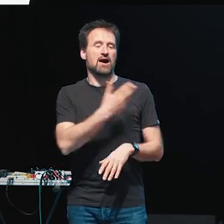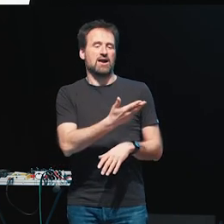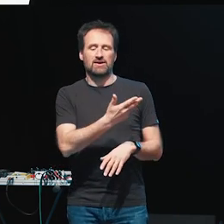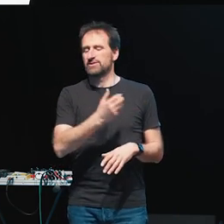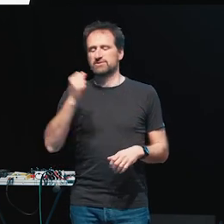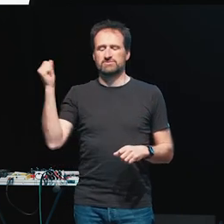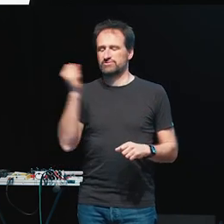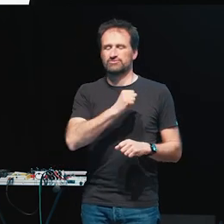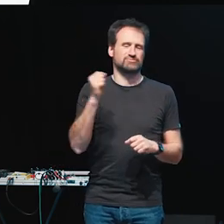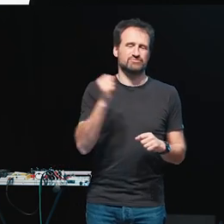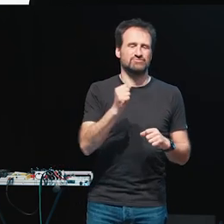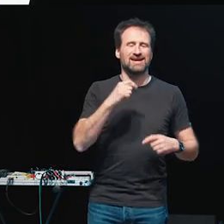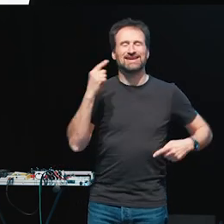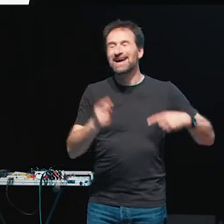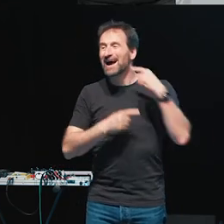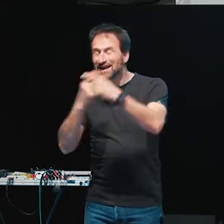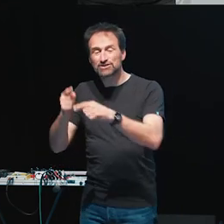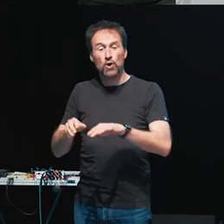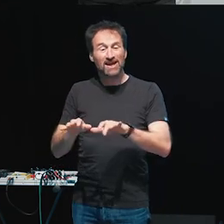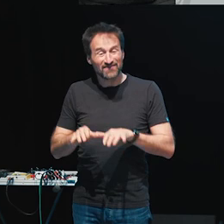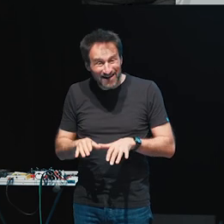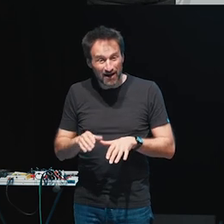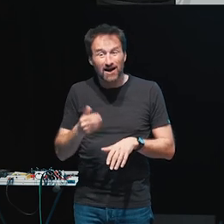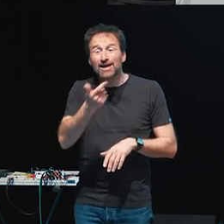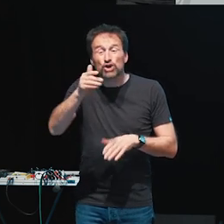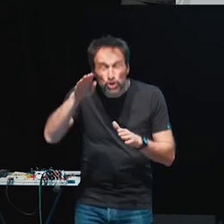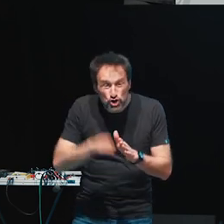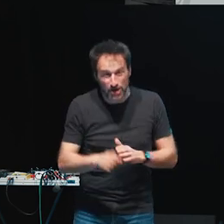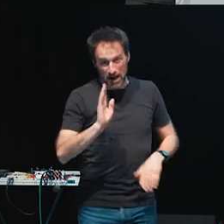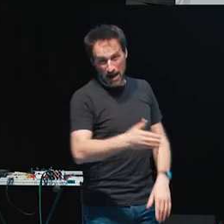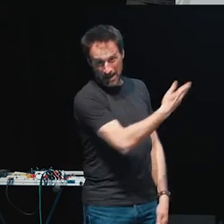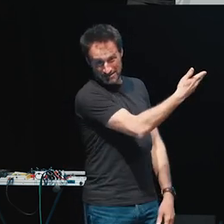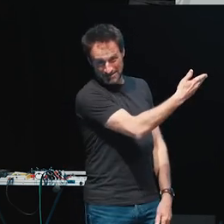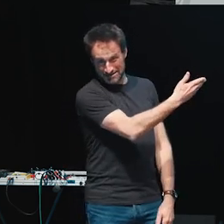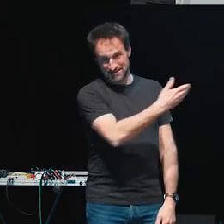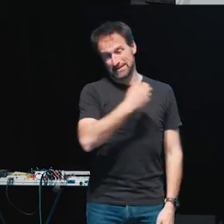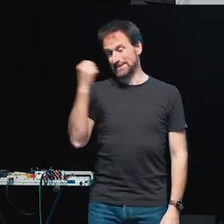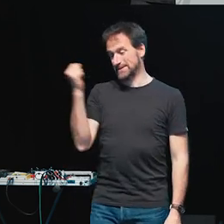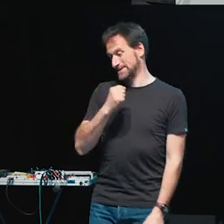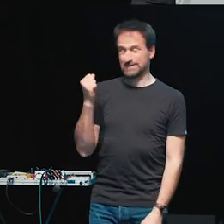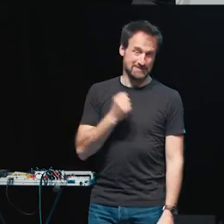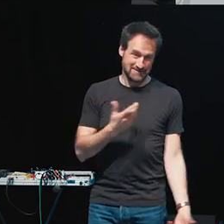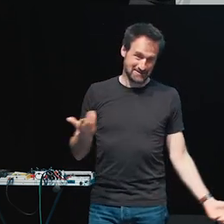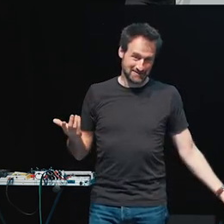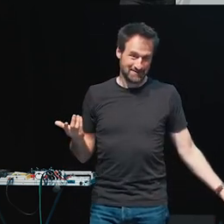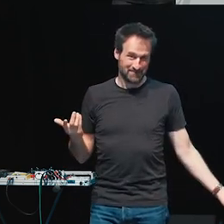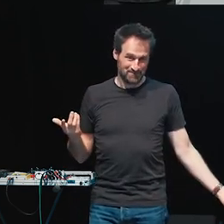whole generation of developers who are actually younger than Jira. This is fascinating. But